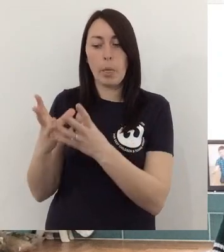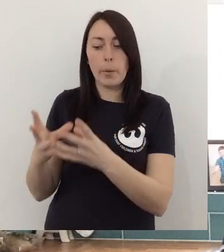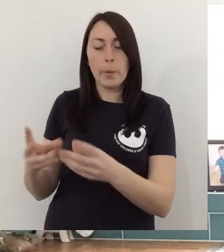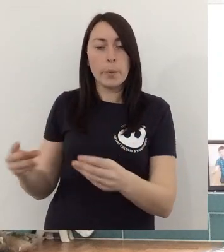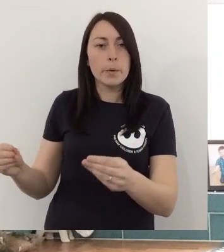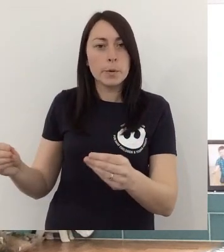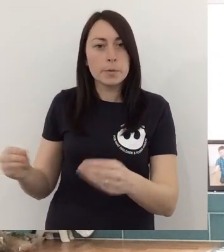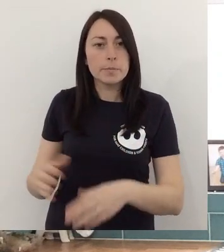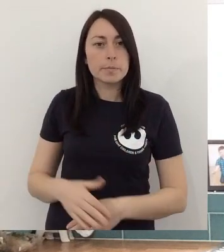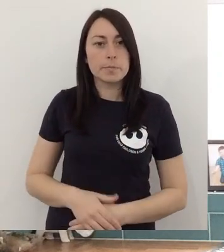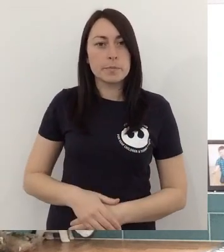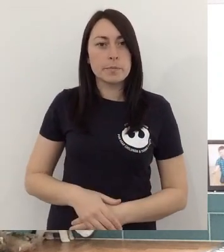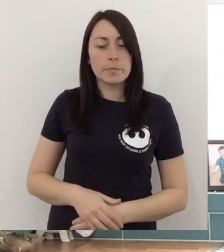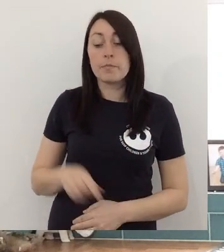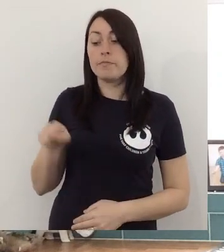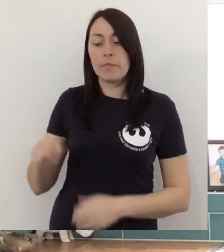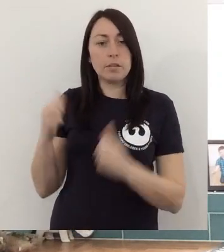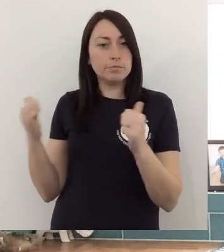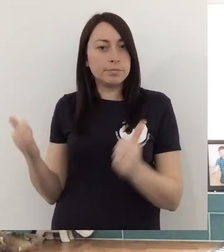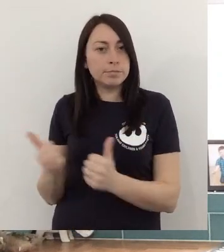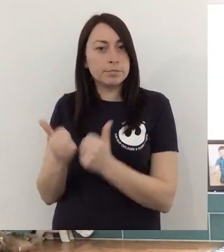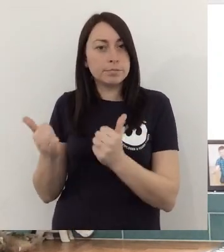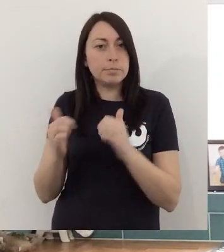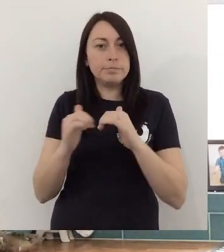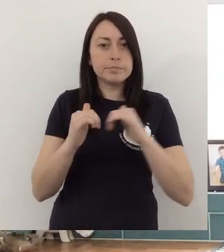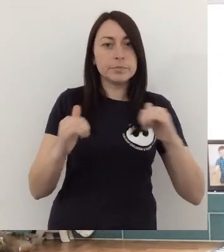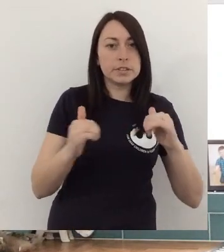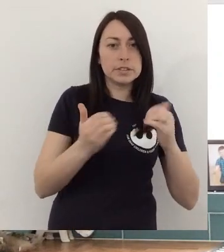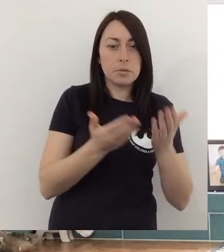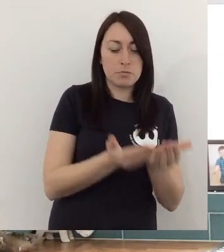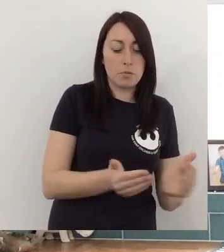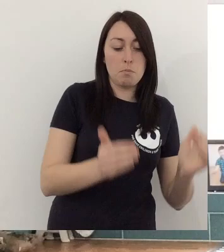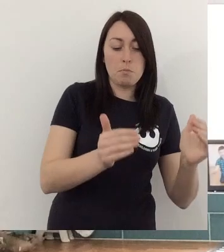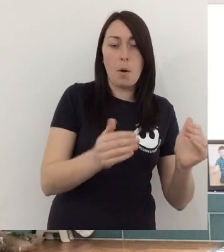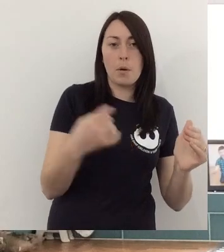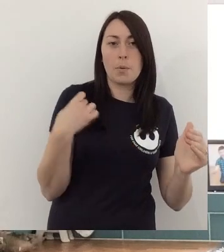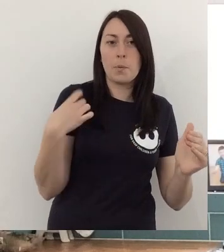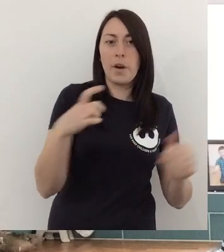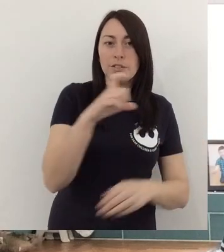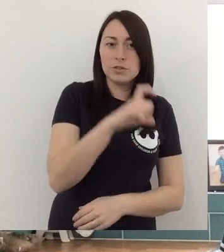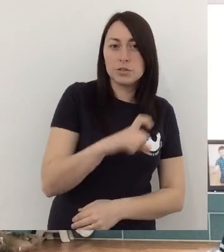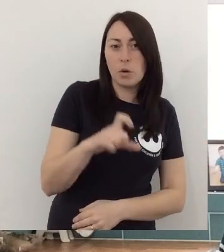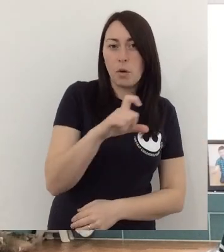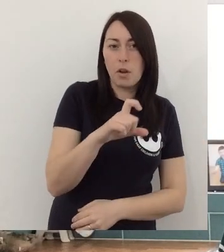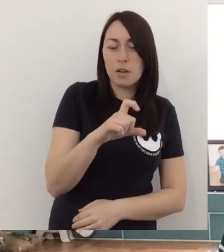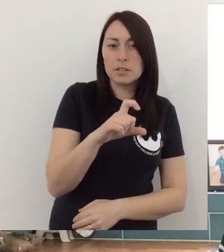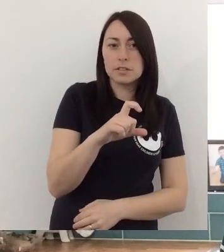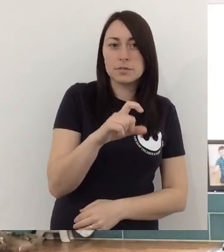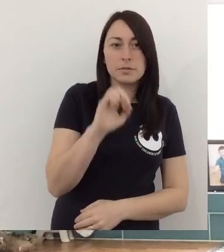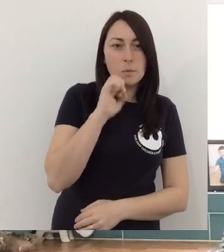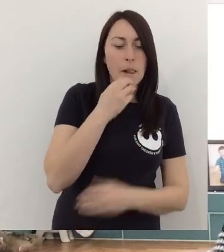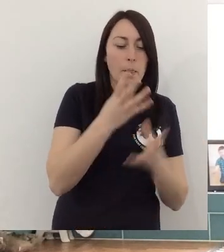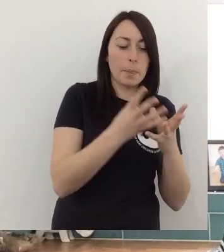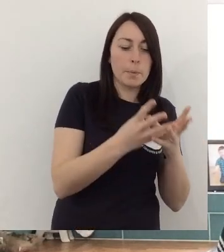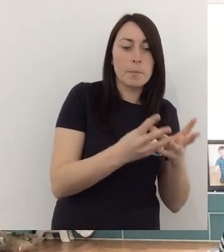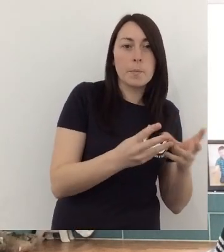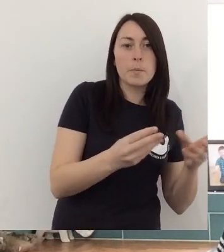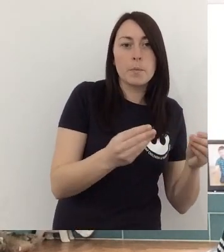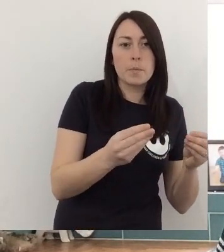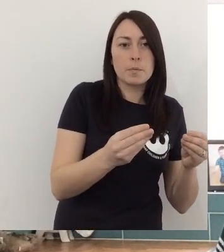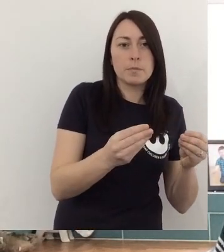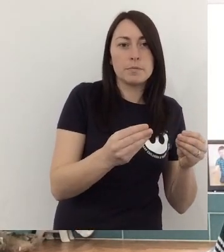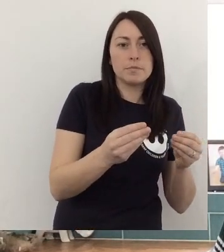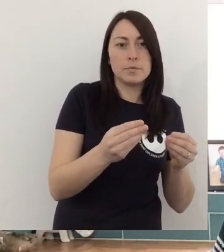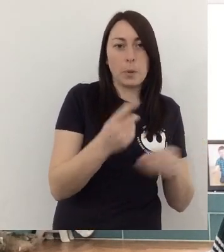melted. Once that's melted, I am also going to melt in a separate bowl a tiny bit of white chocolate just to do a